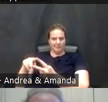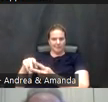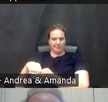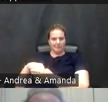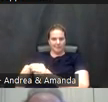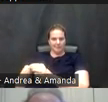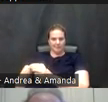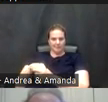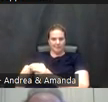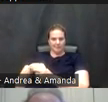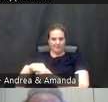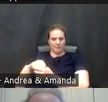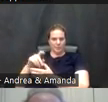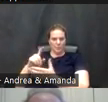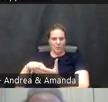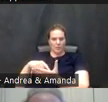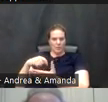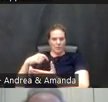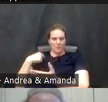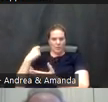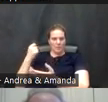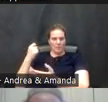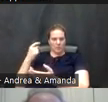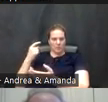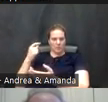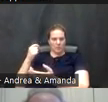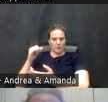What I captured, excuse me,